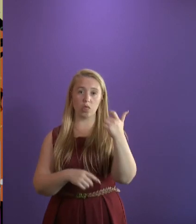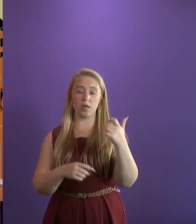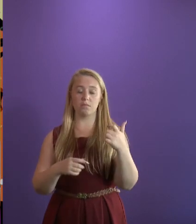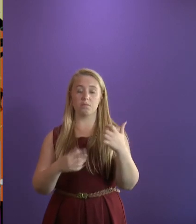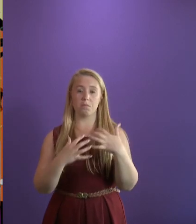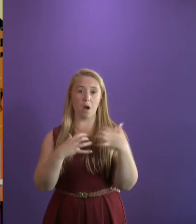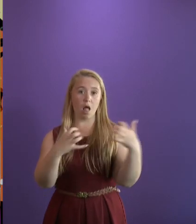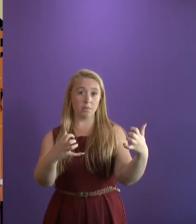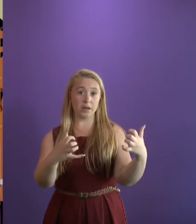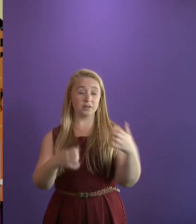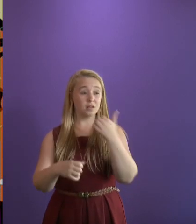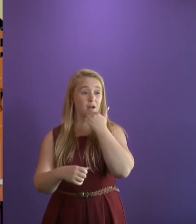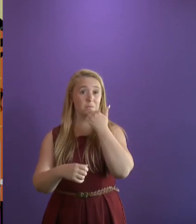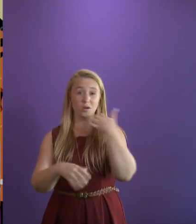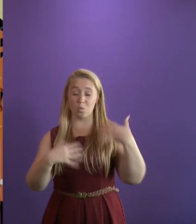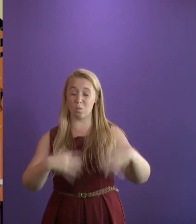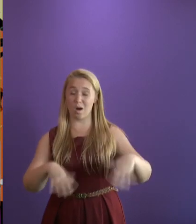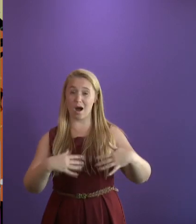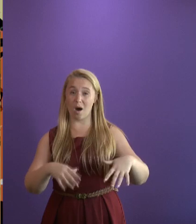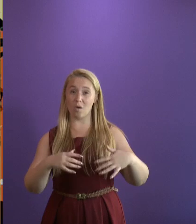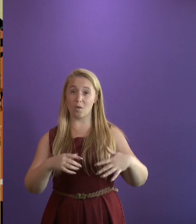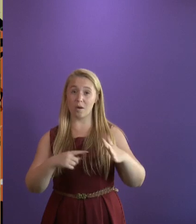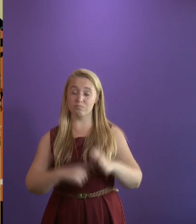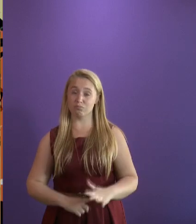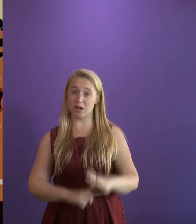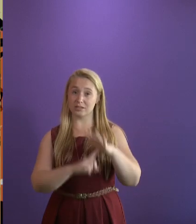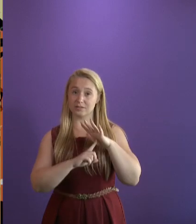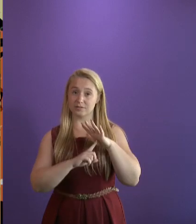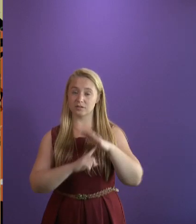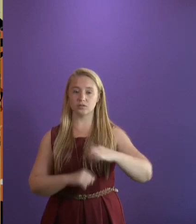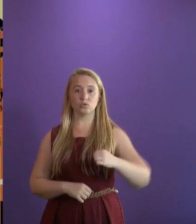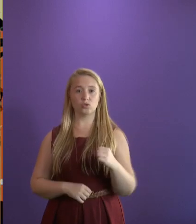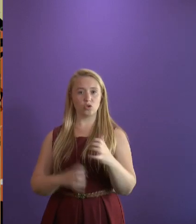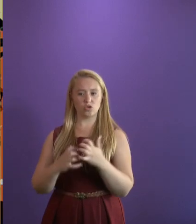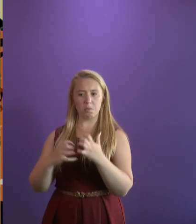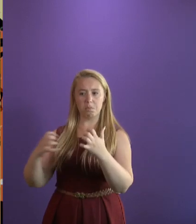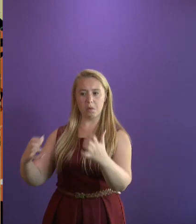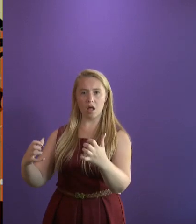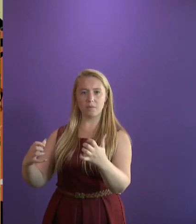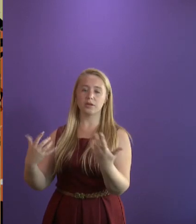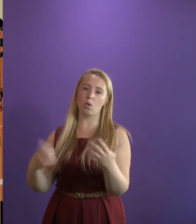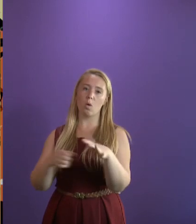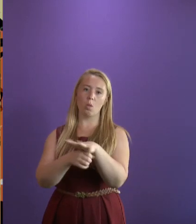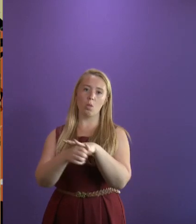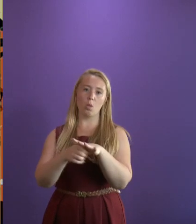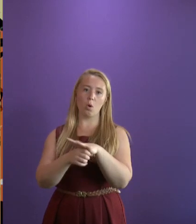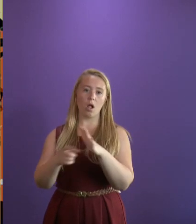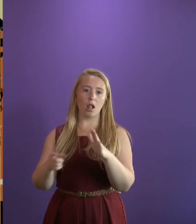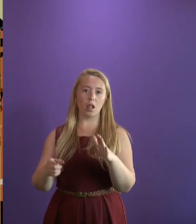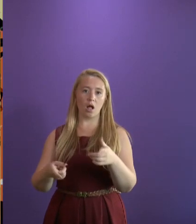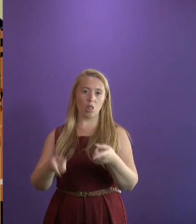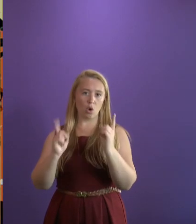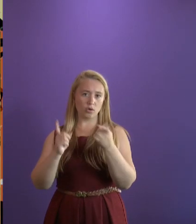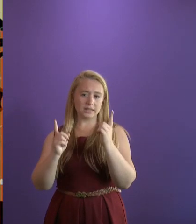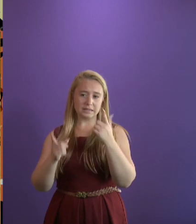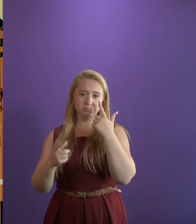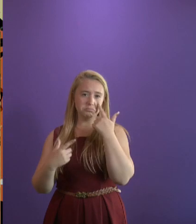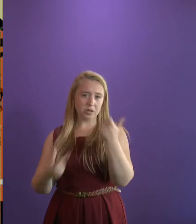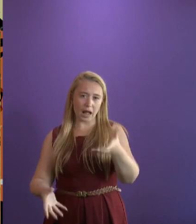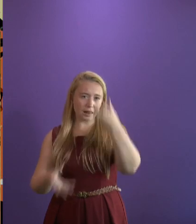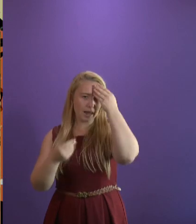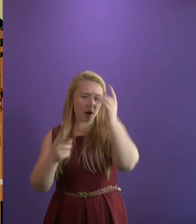is really impressive. So what can the Scottish Parliament, COSLA, local authorities learn